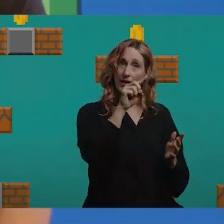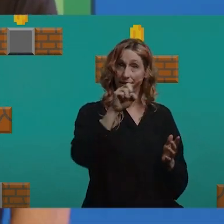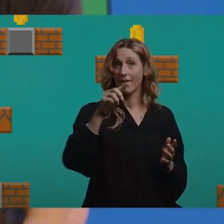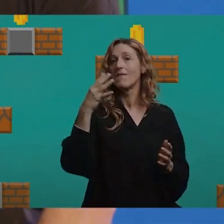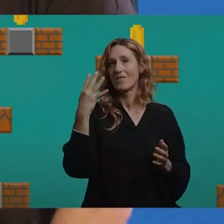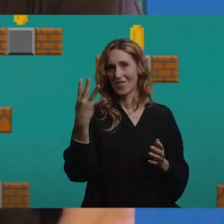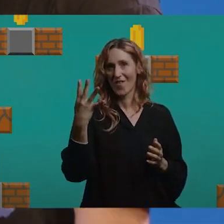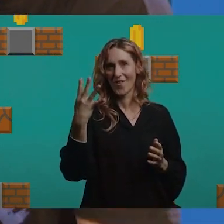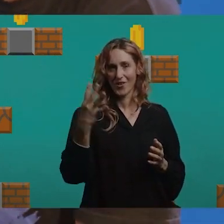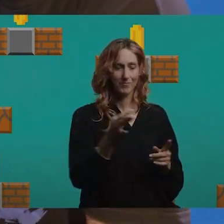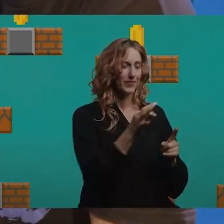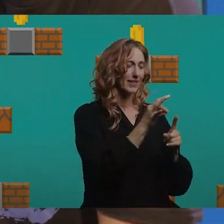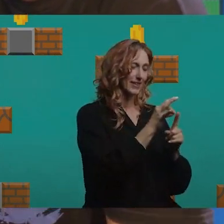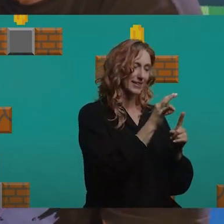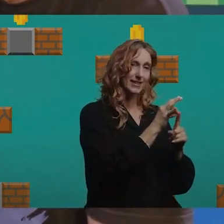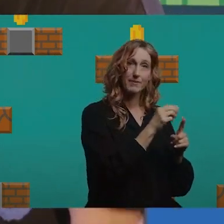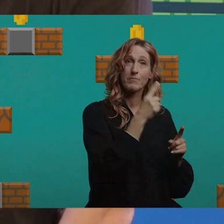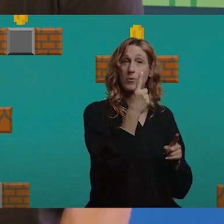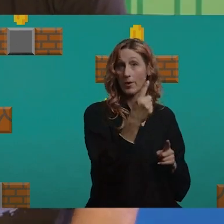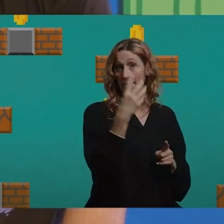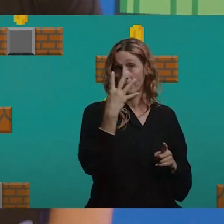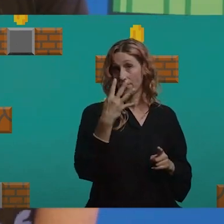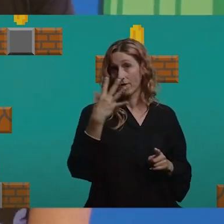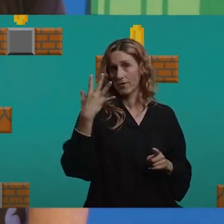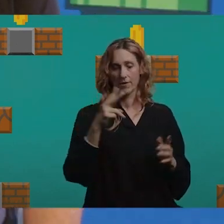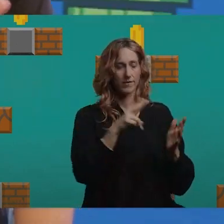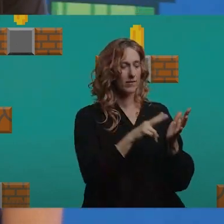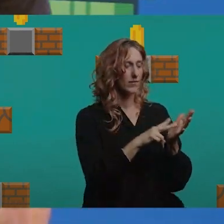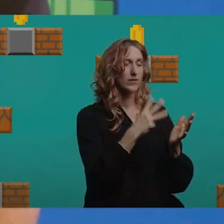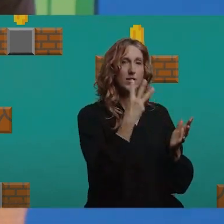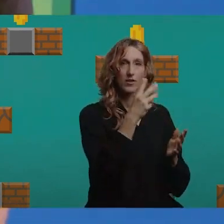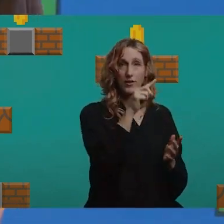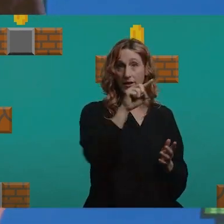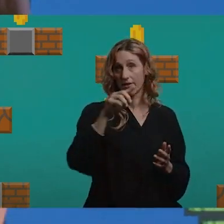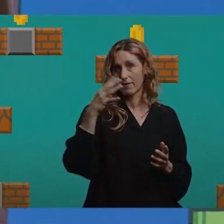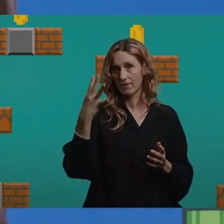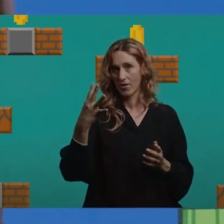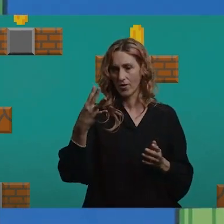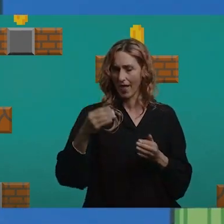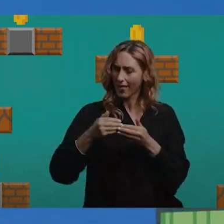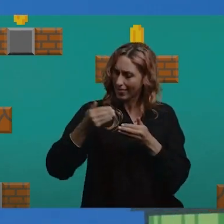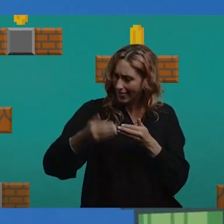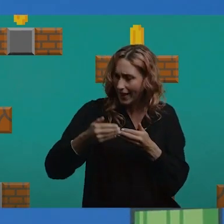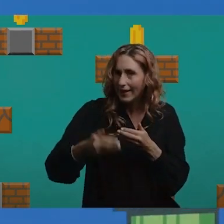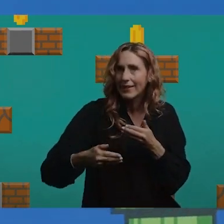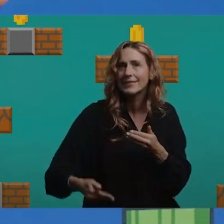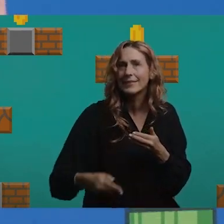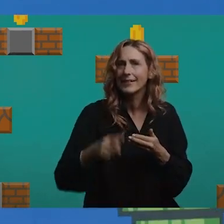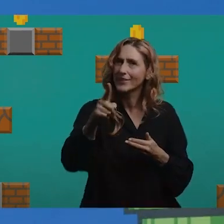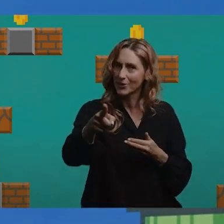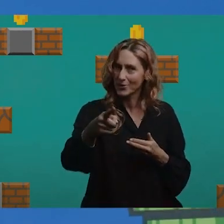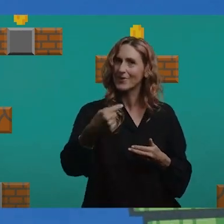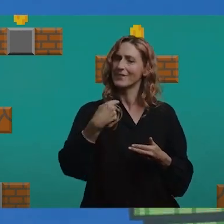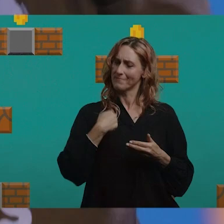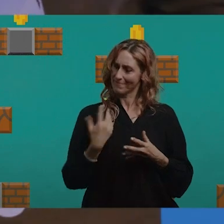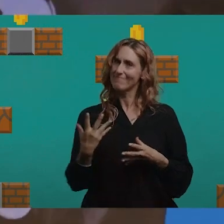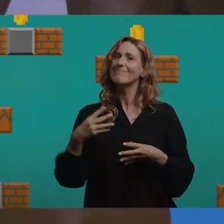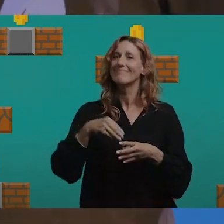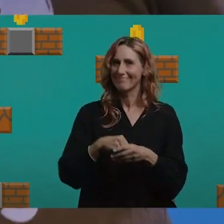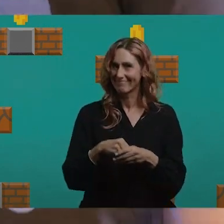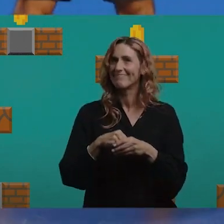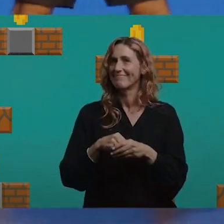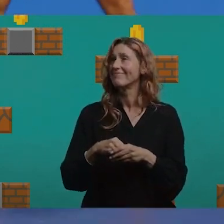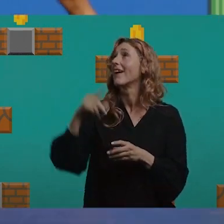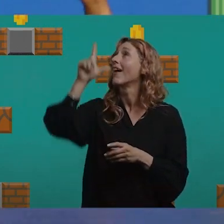4. Psalm 145 verses 3 and 4. Legacy, you, me.